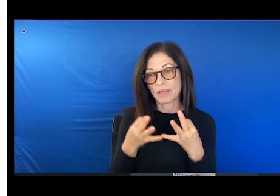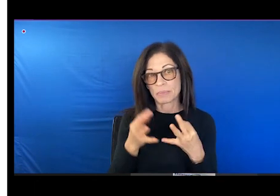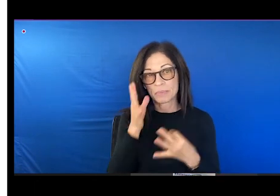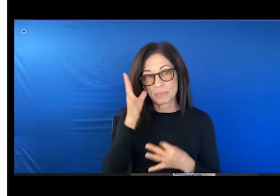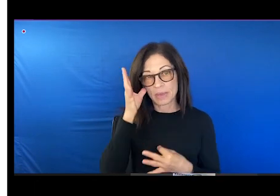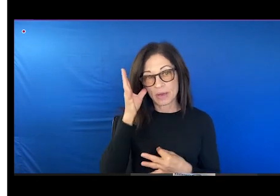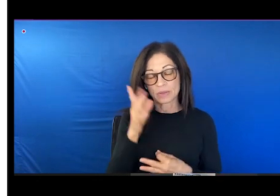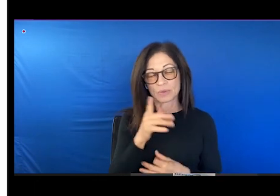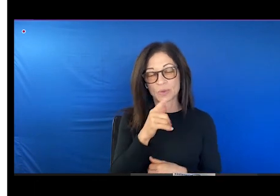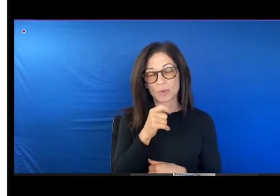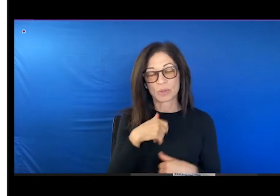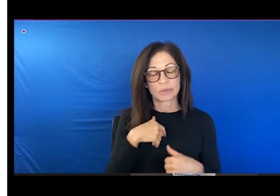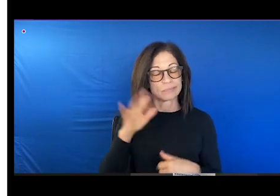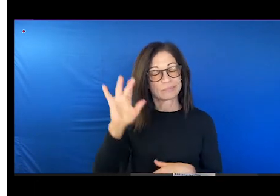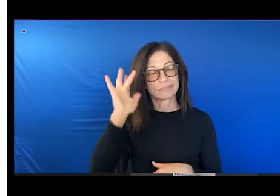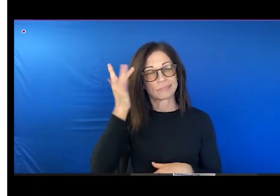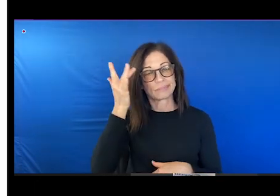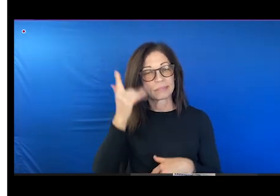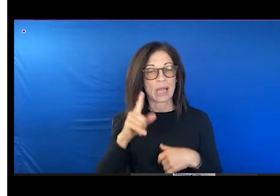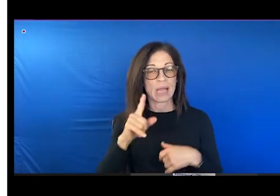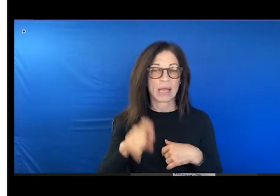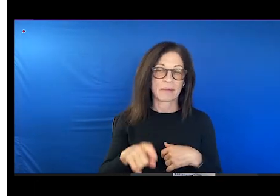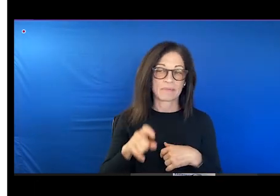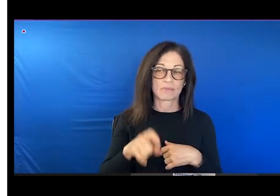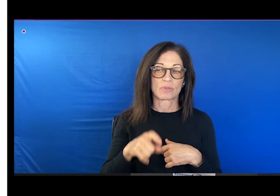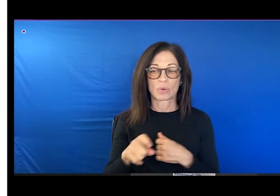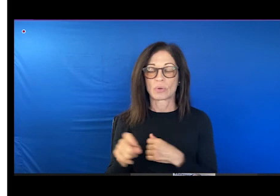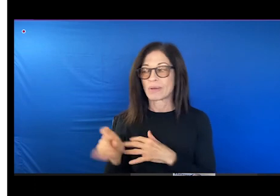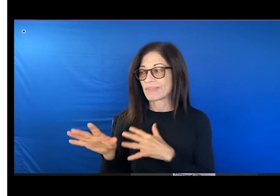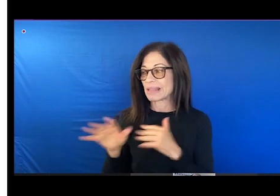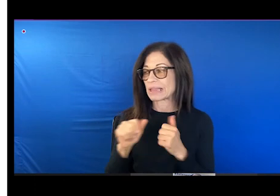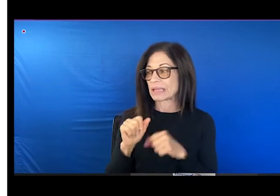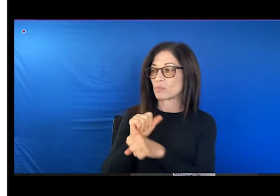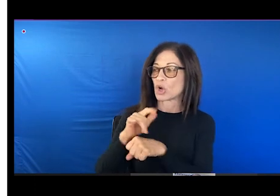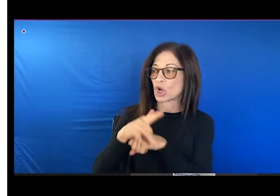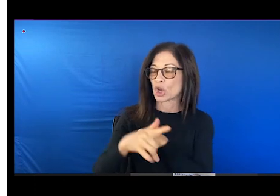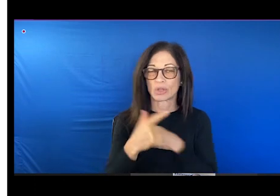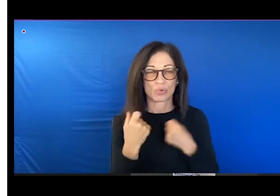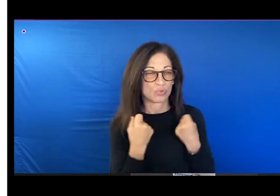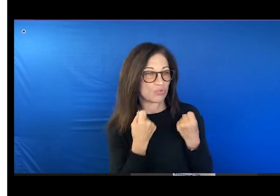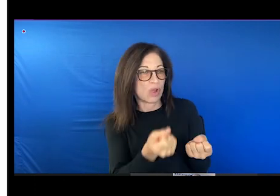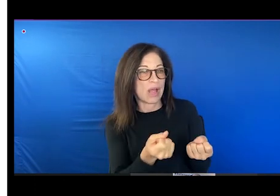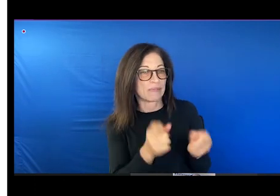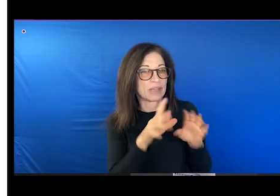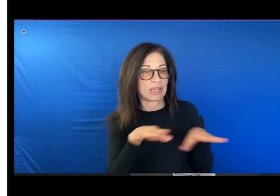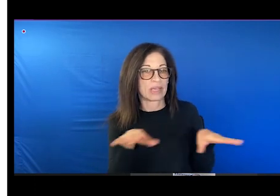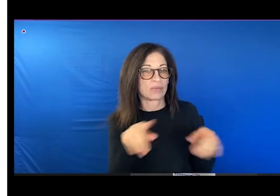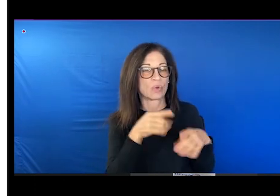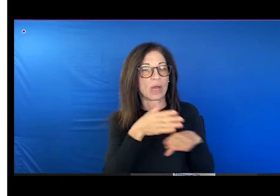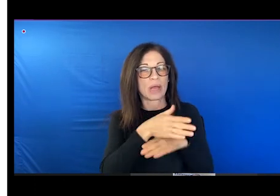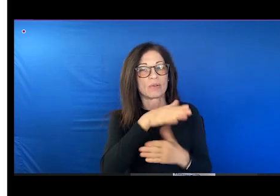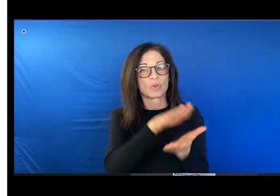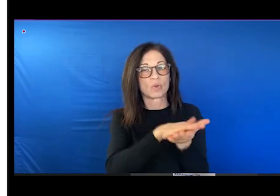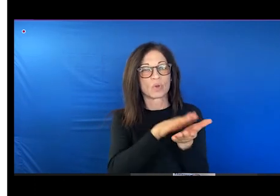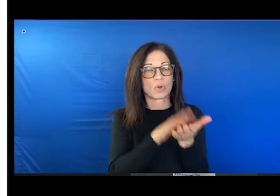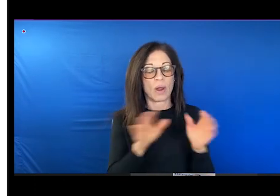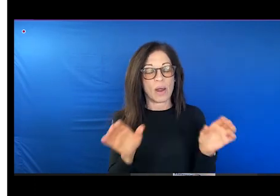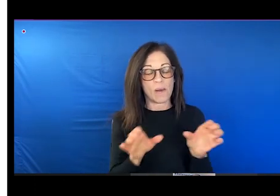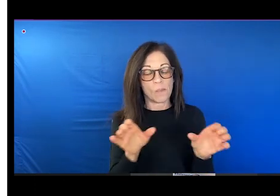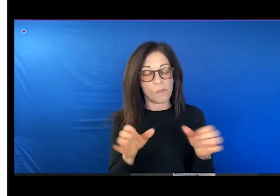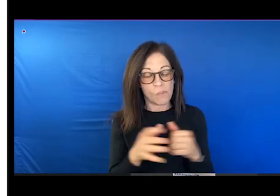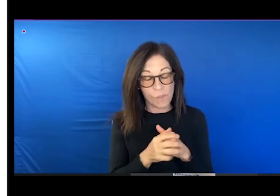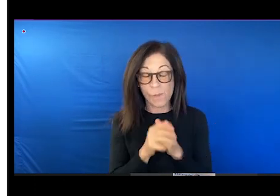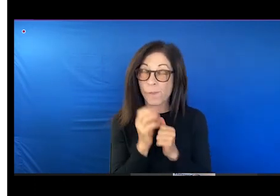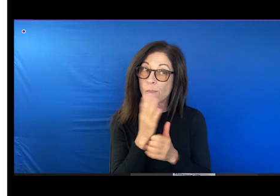parents, families and parents that were tired of having to leave work early and drive their children to after